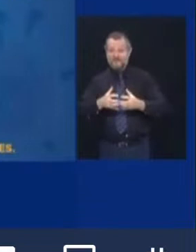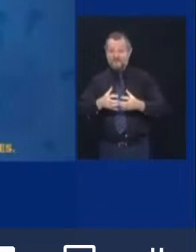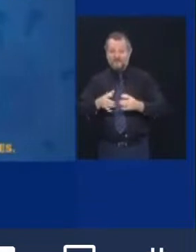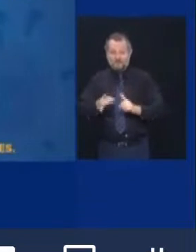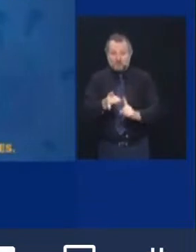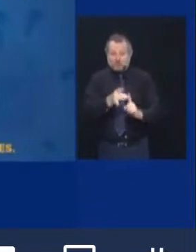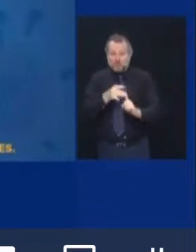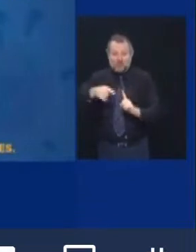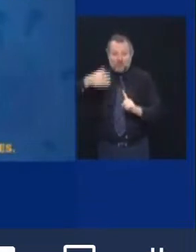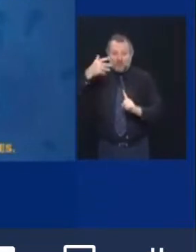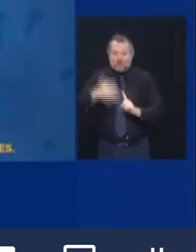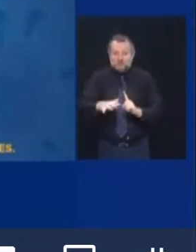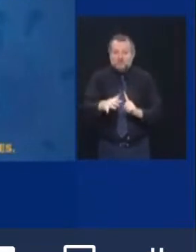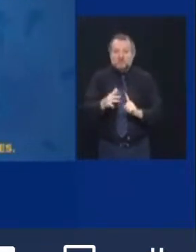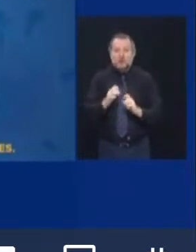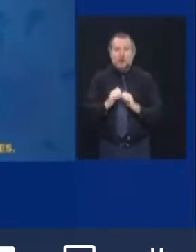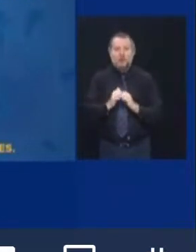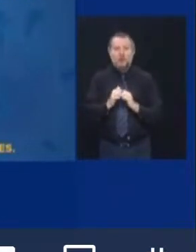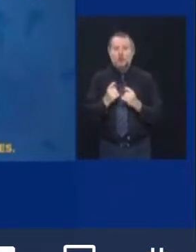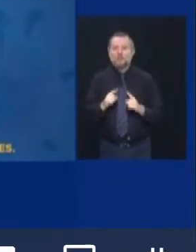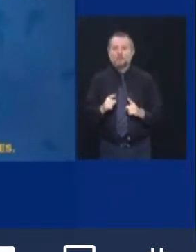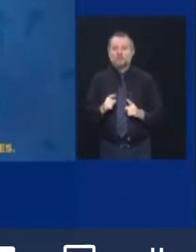lack of compliance.